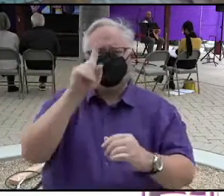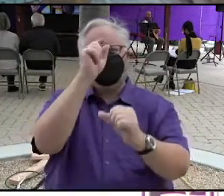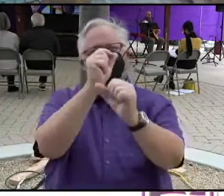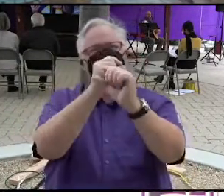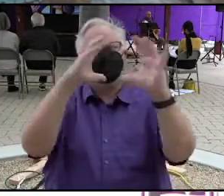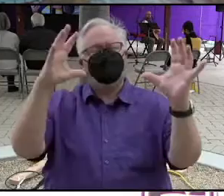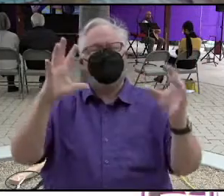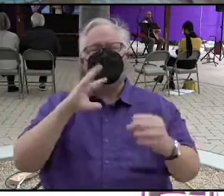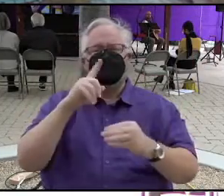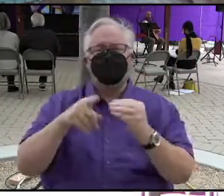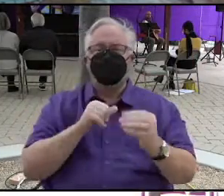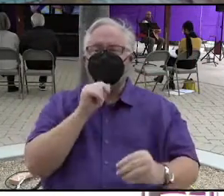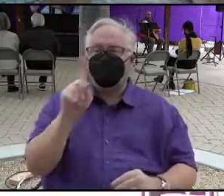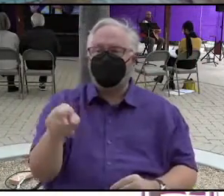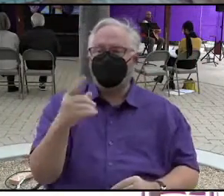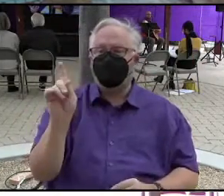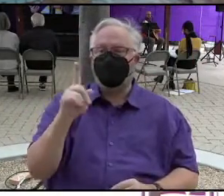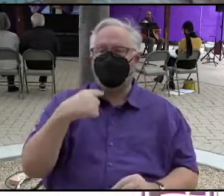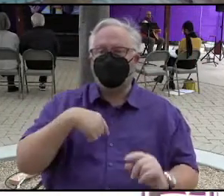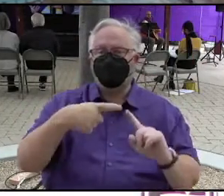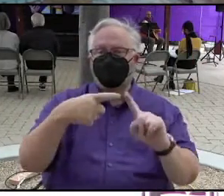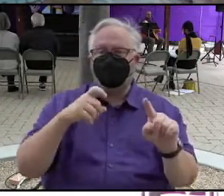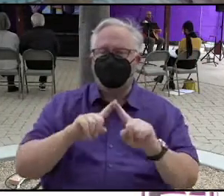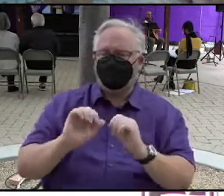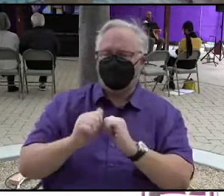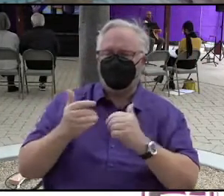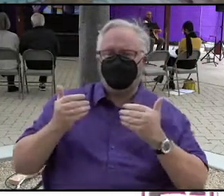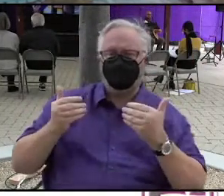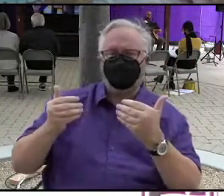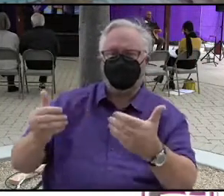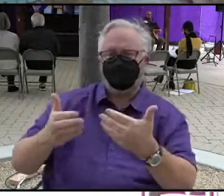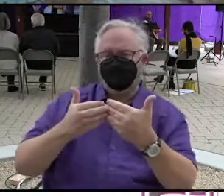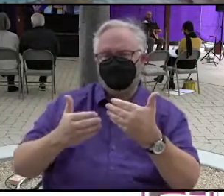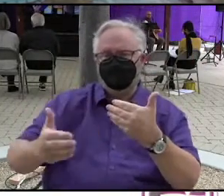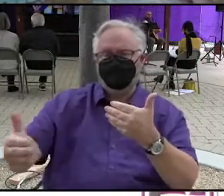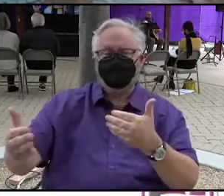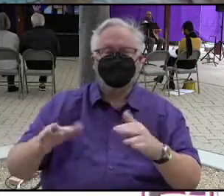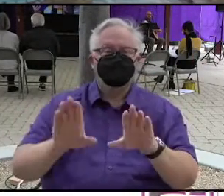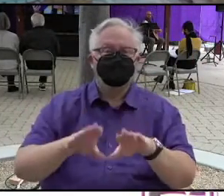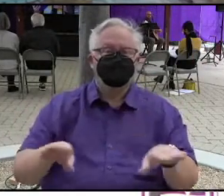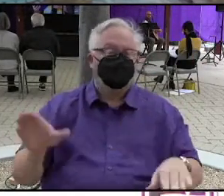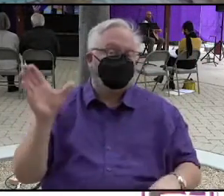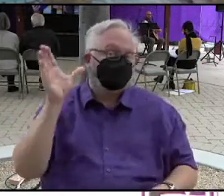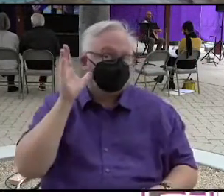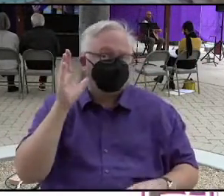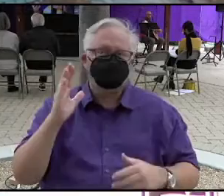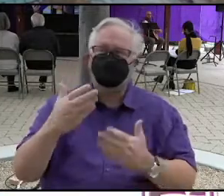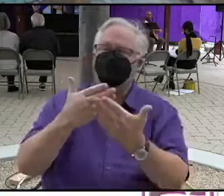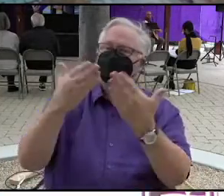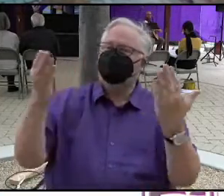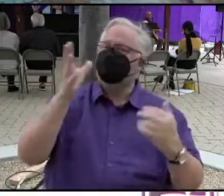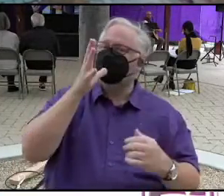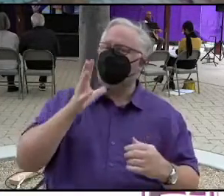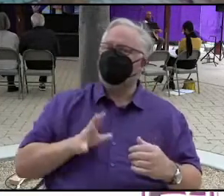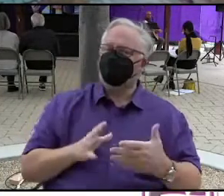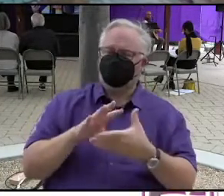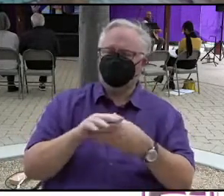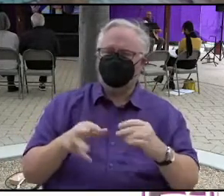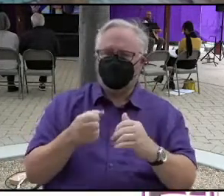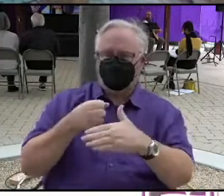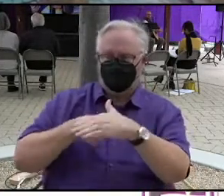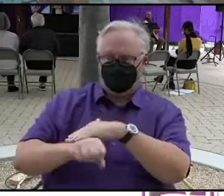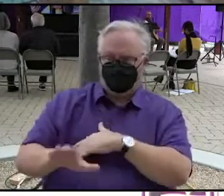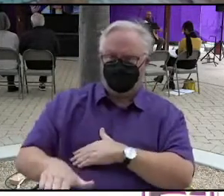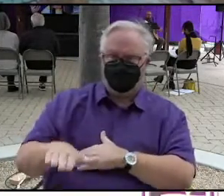from, but also of how we can go forward. Children hearing the Sky Woman story from birth